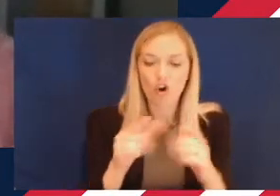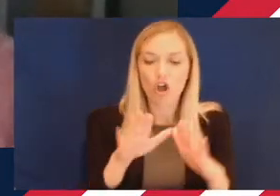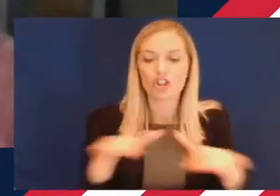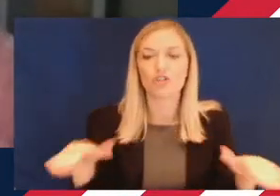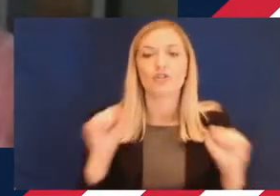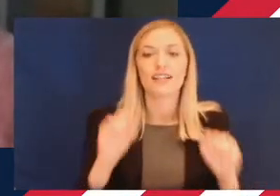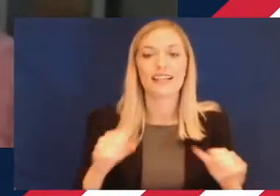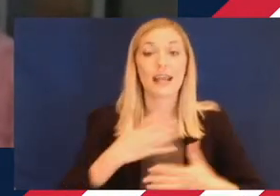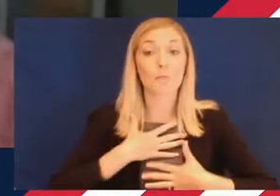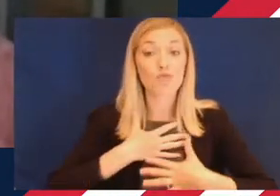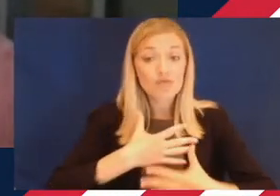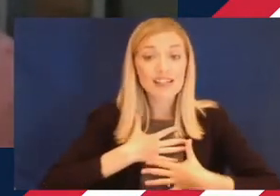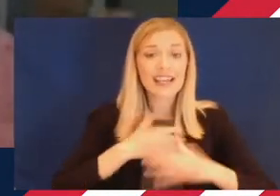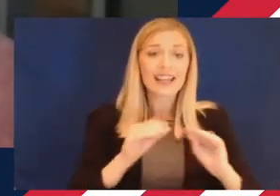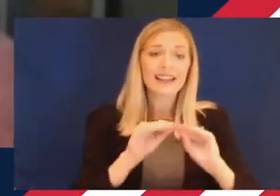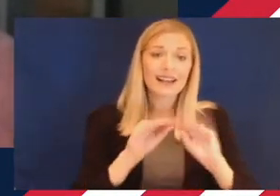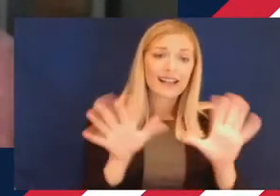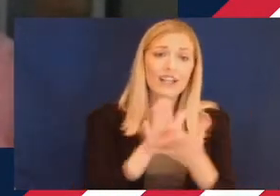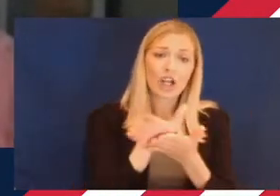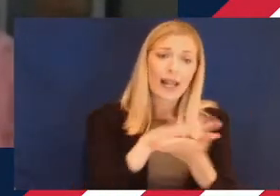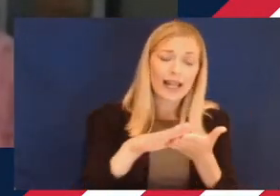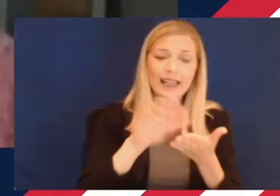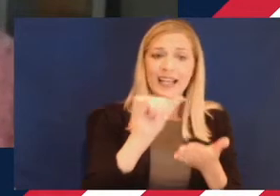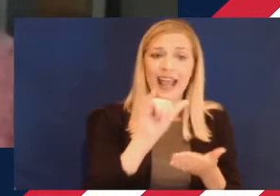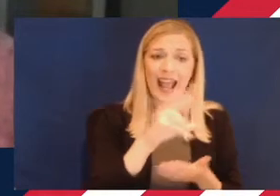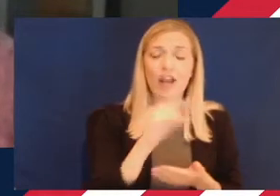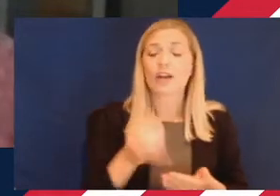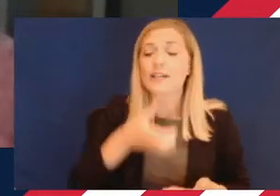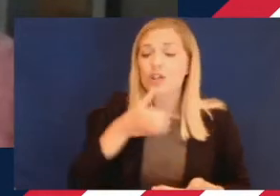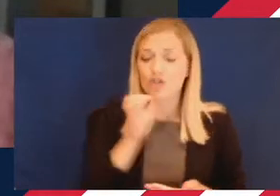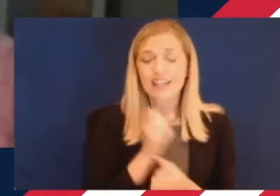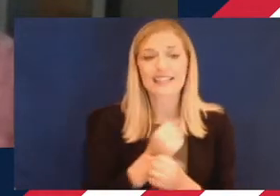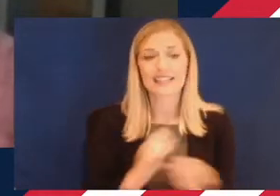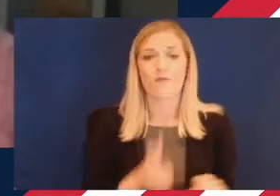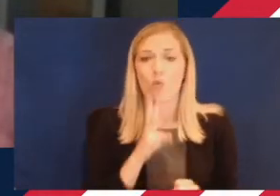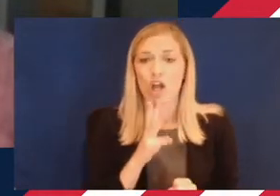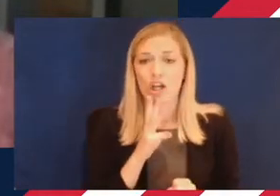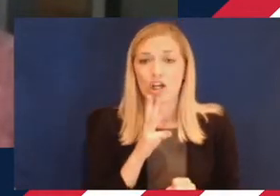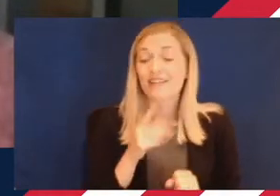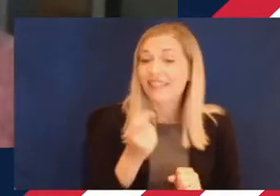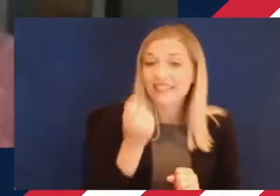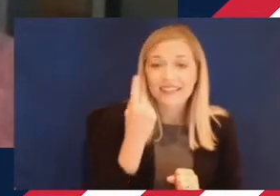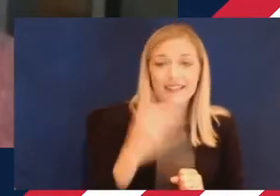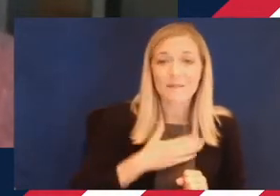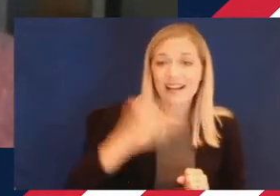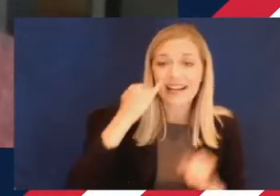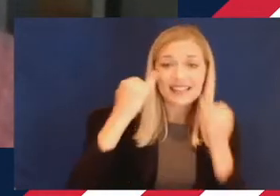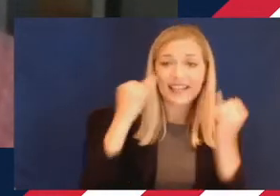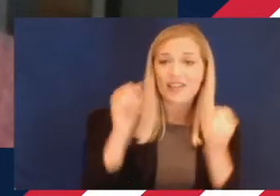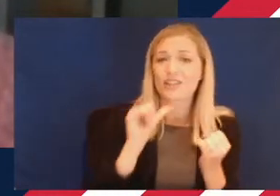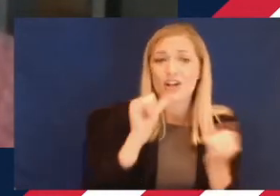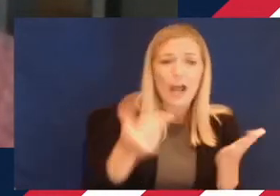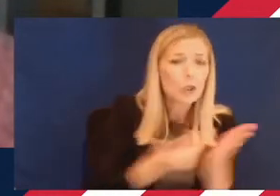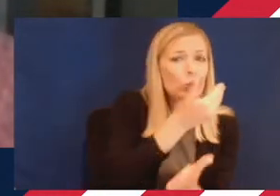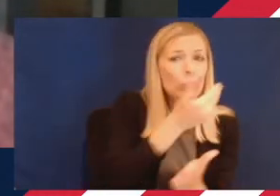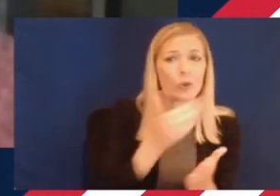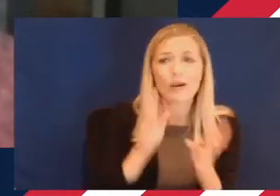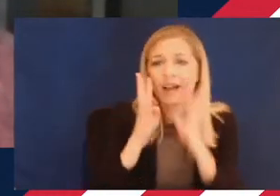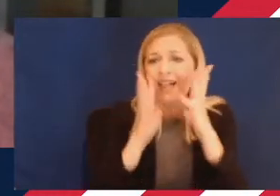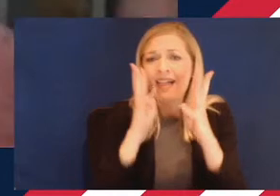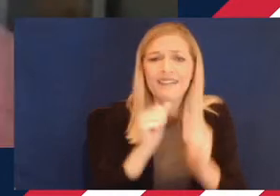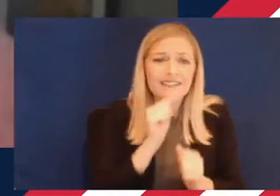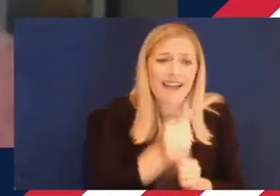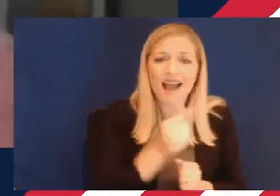water. These bold and big ideas are not new. These are proven measures to improve health, quality of life, and